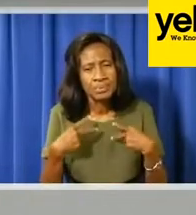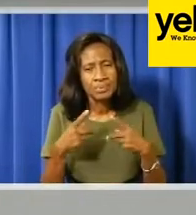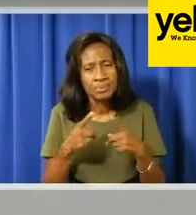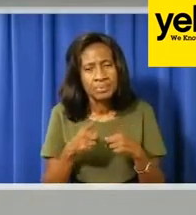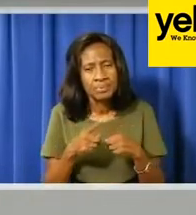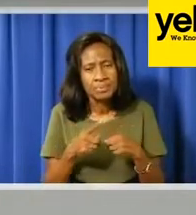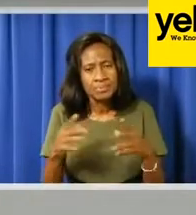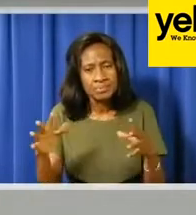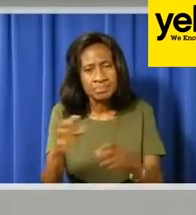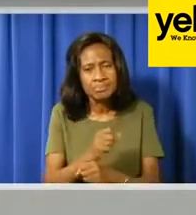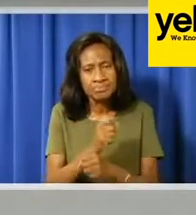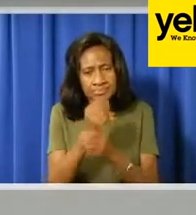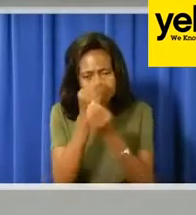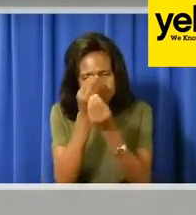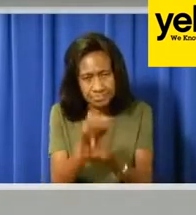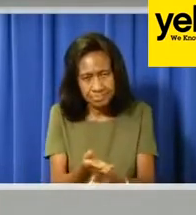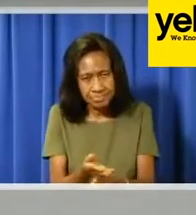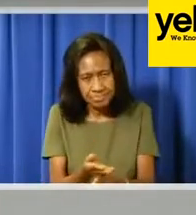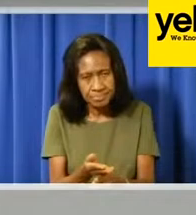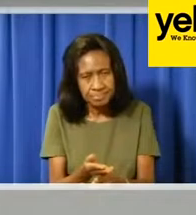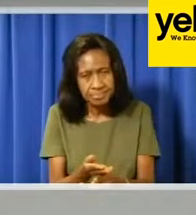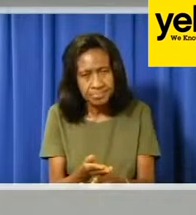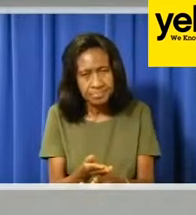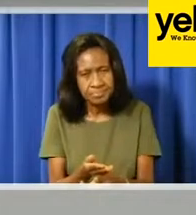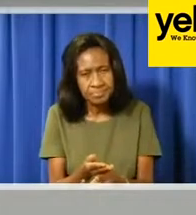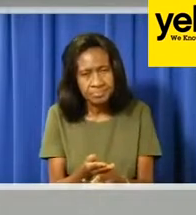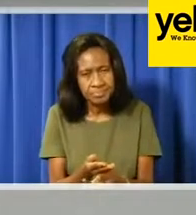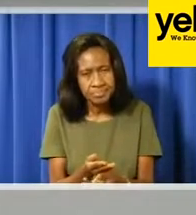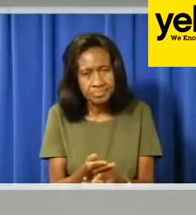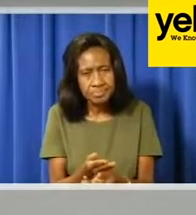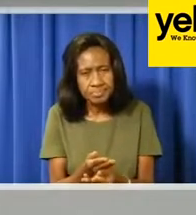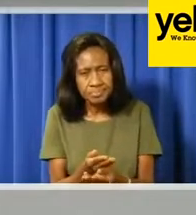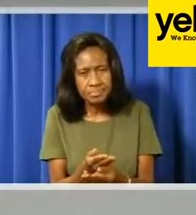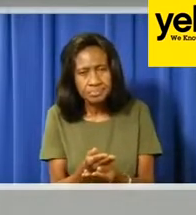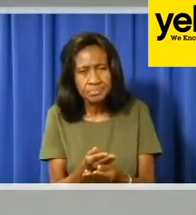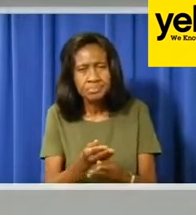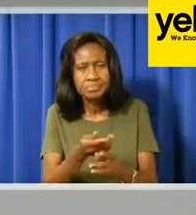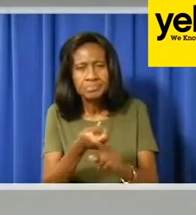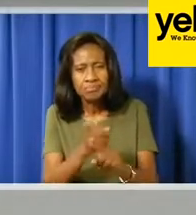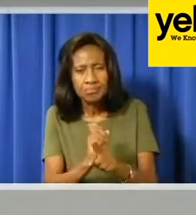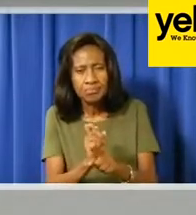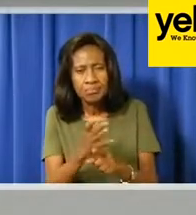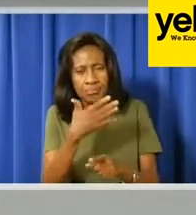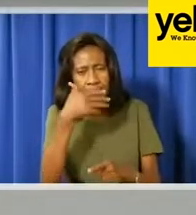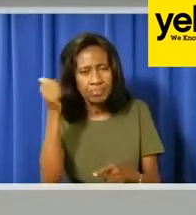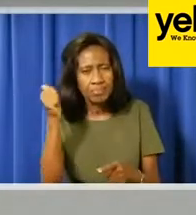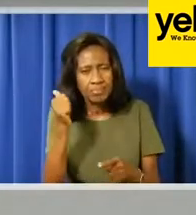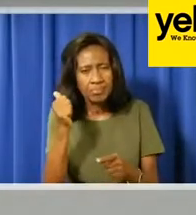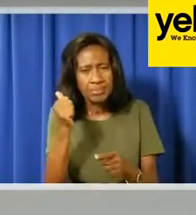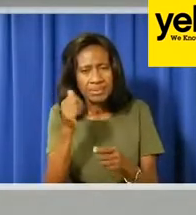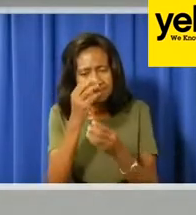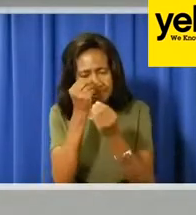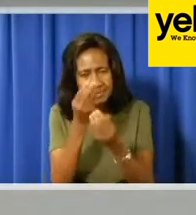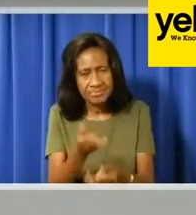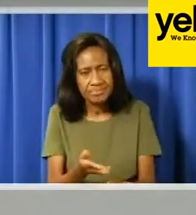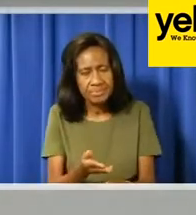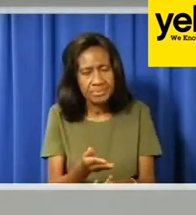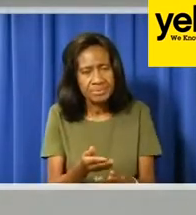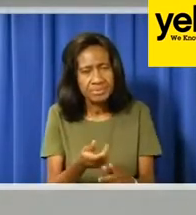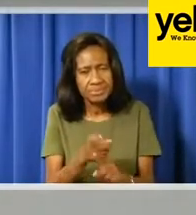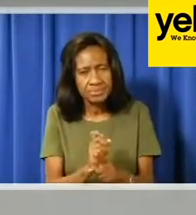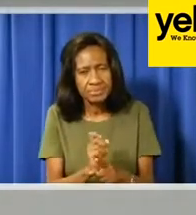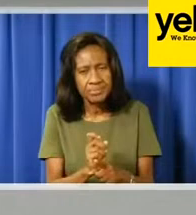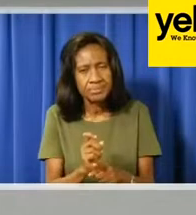informed by, and our actions have to be informed by, the best available information from the program board,